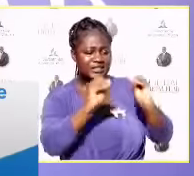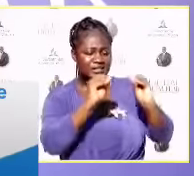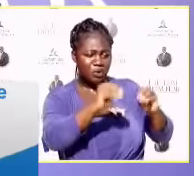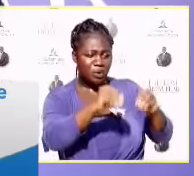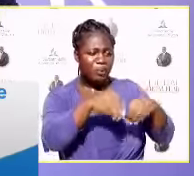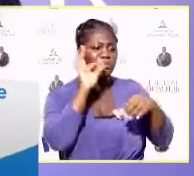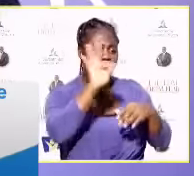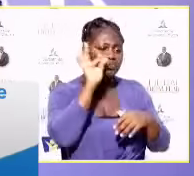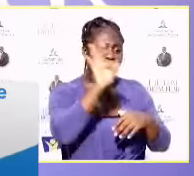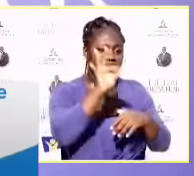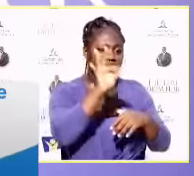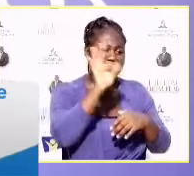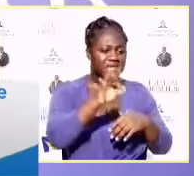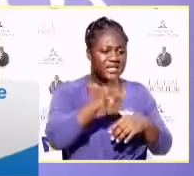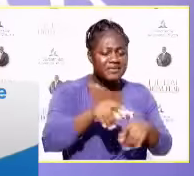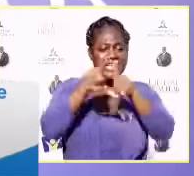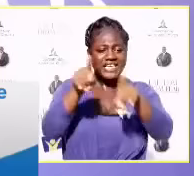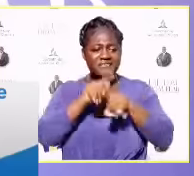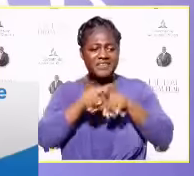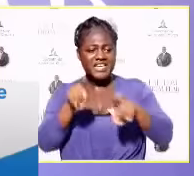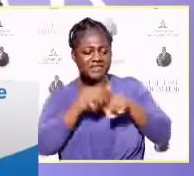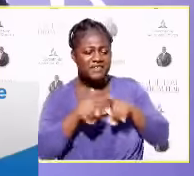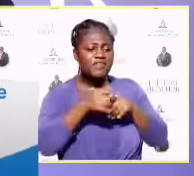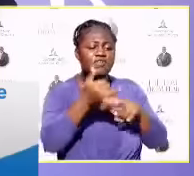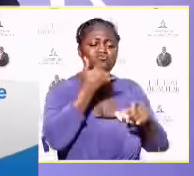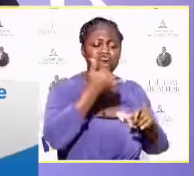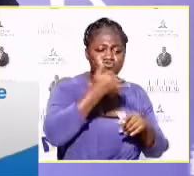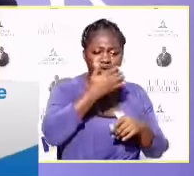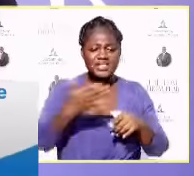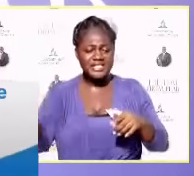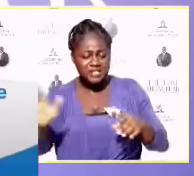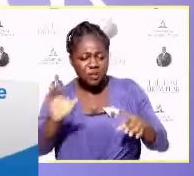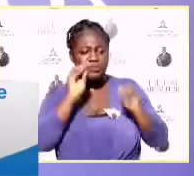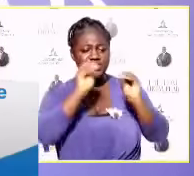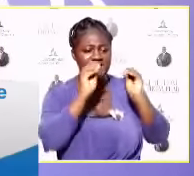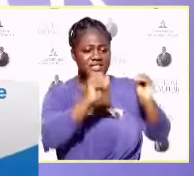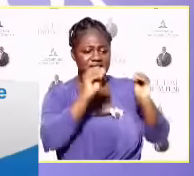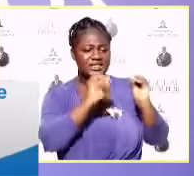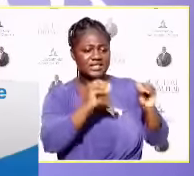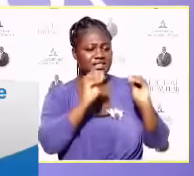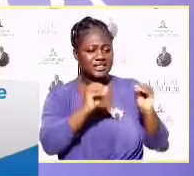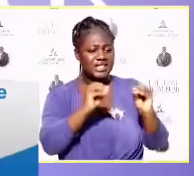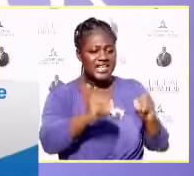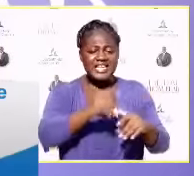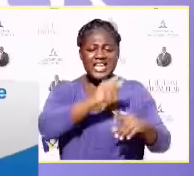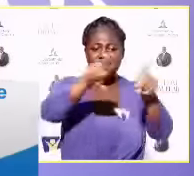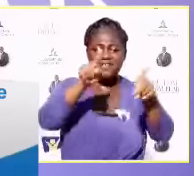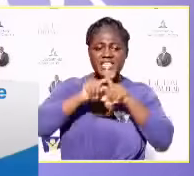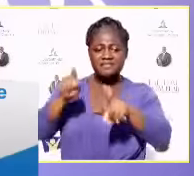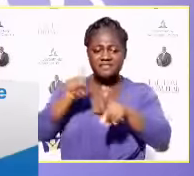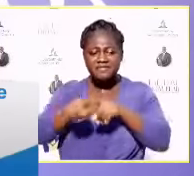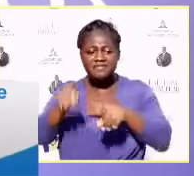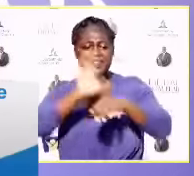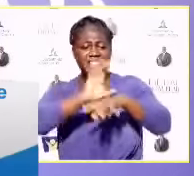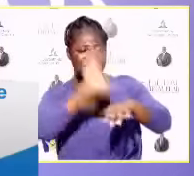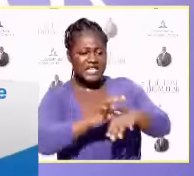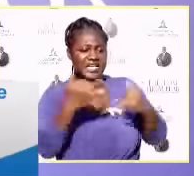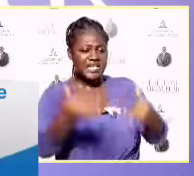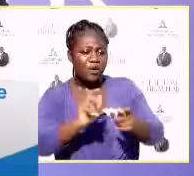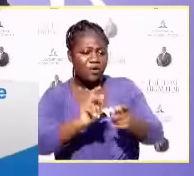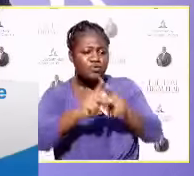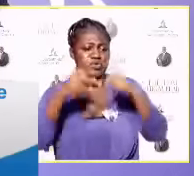with all kinds of sweet words, will turn churches into